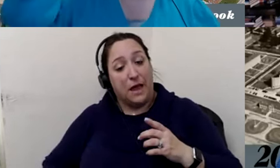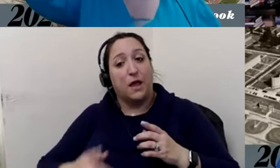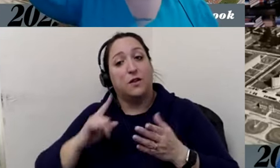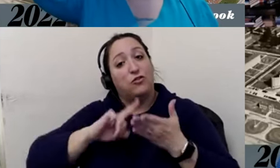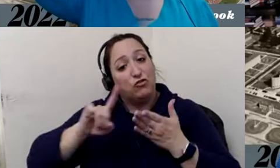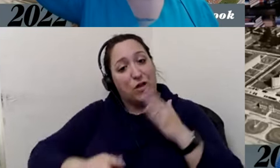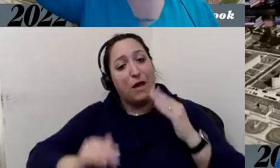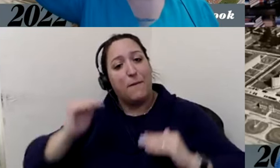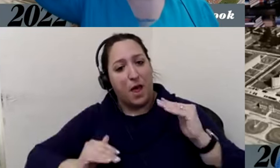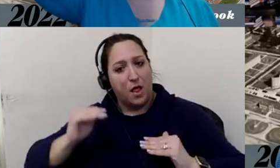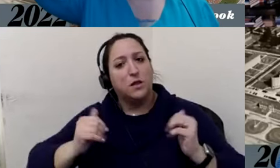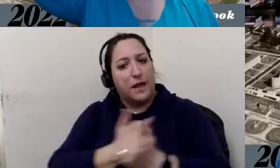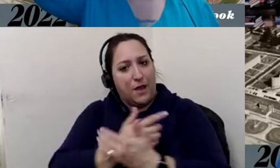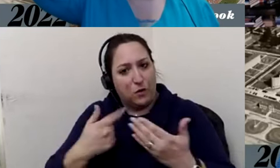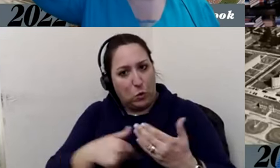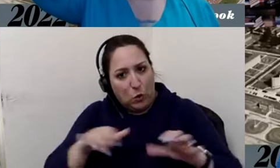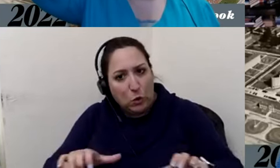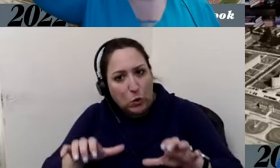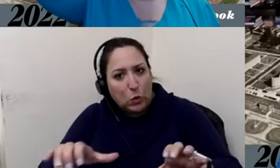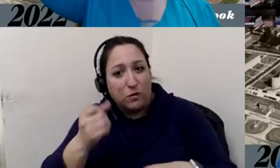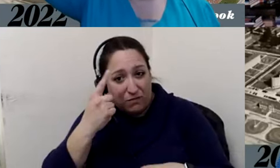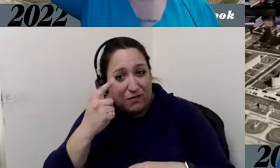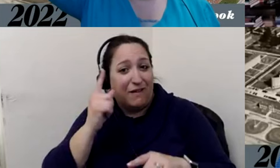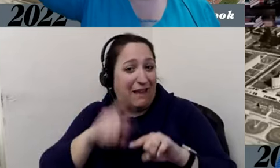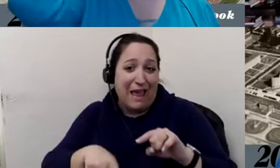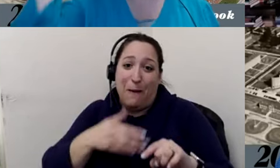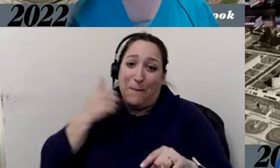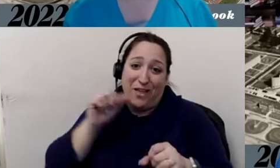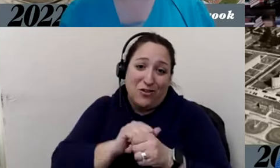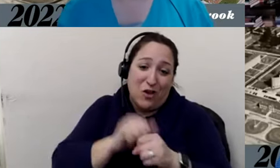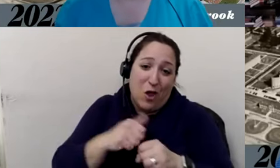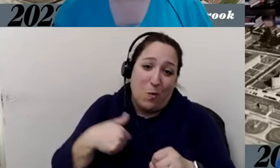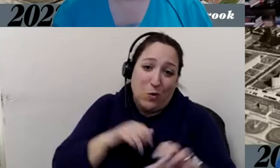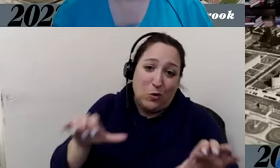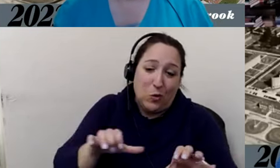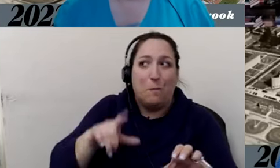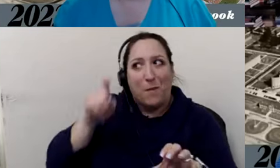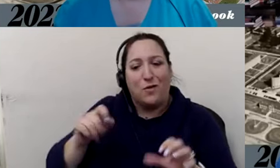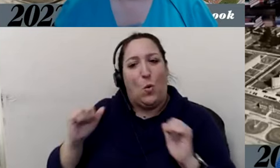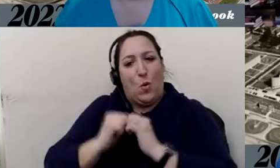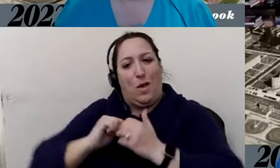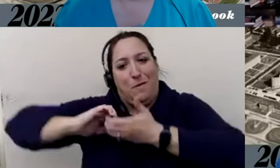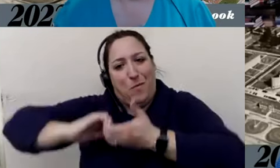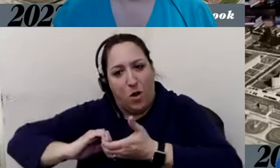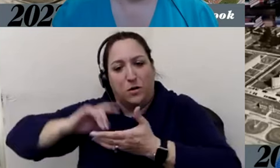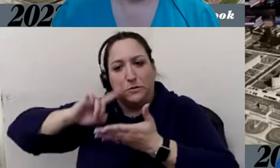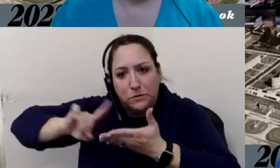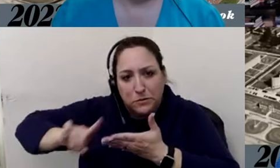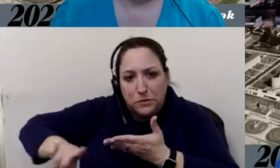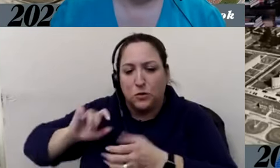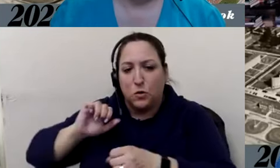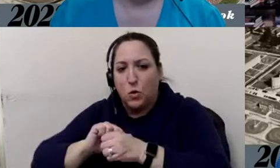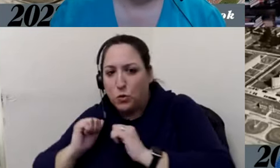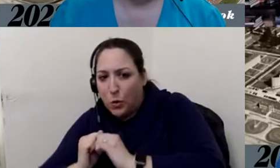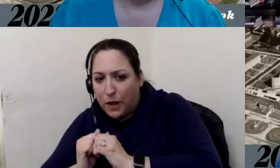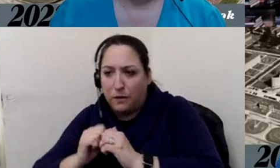and balances to everything that we do, right? And we can't do the best job that we do without our partners, you know, checking us and working with us to